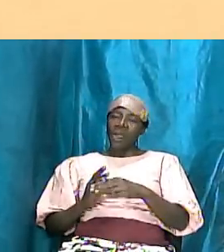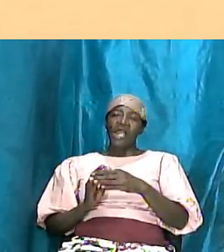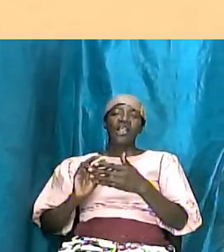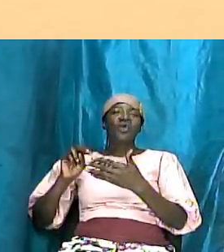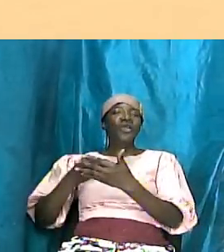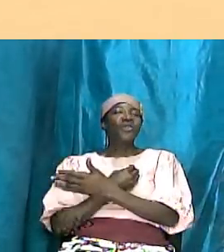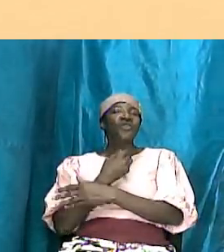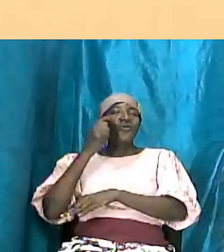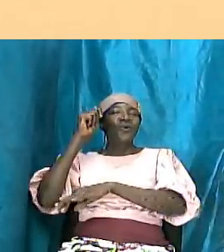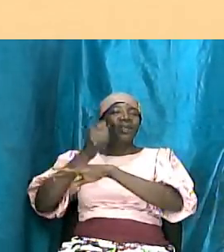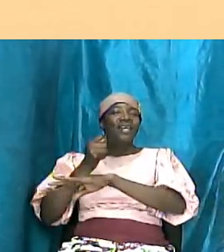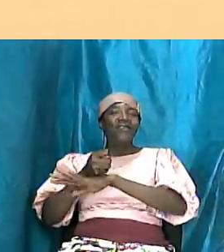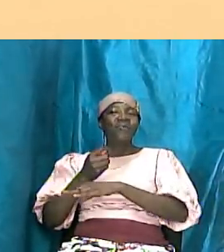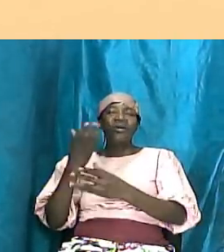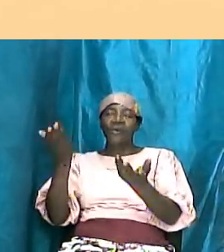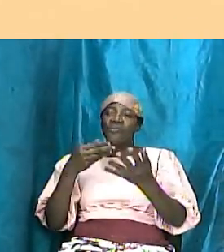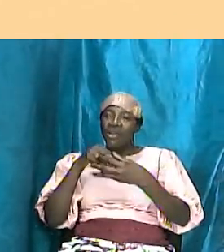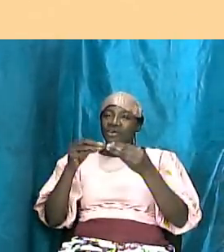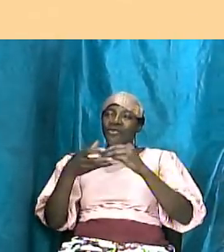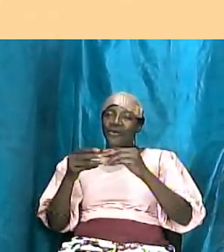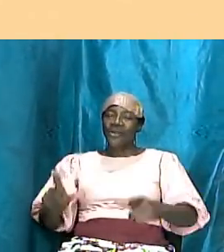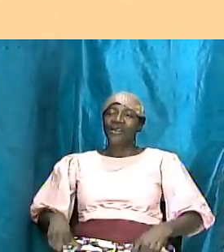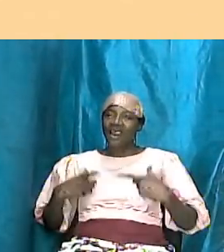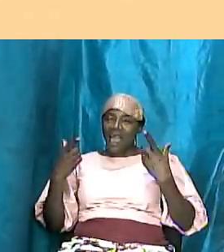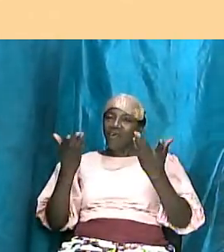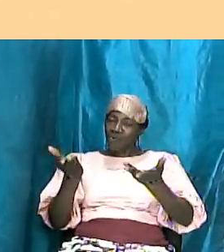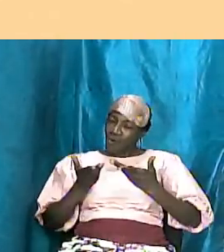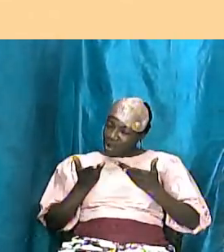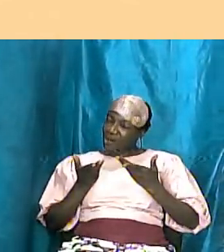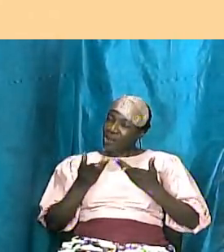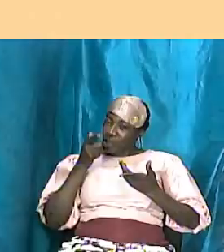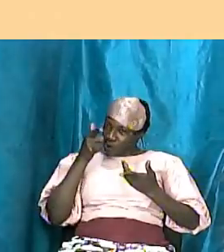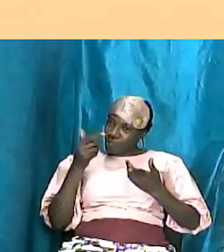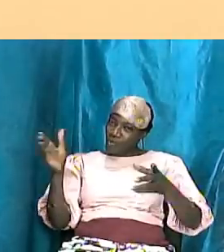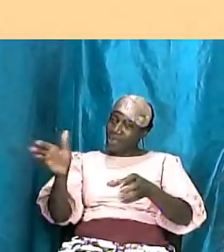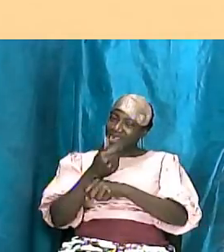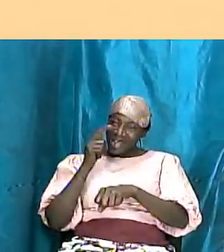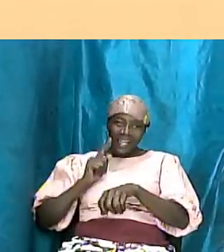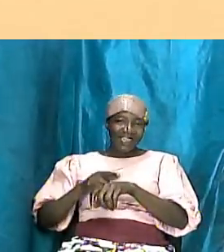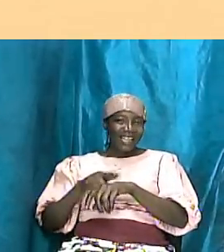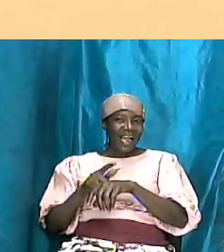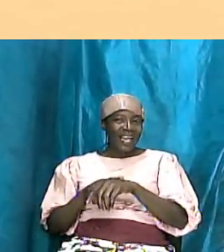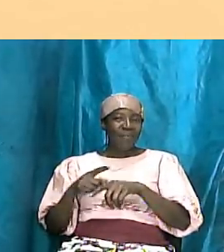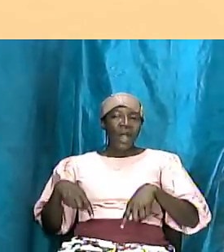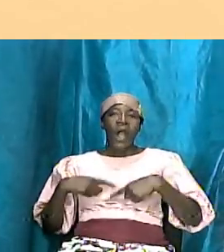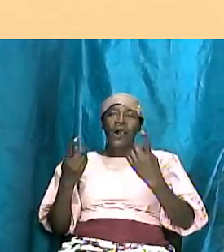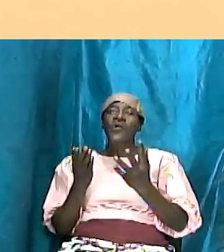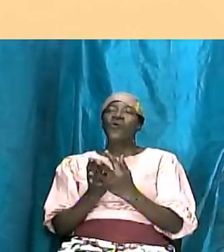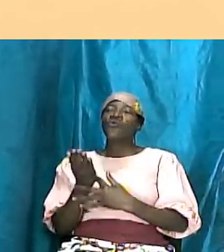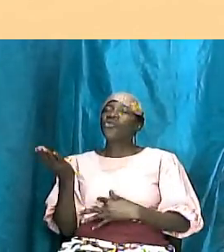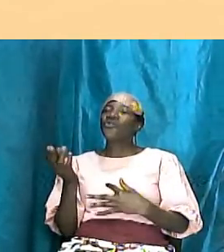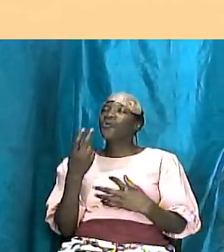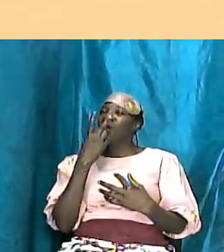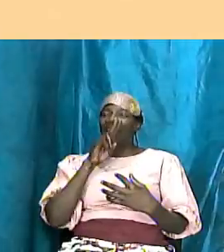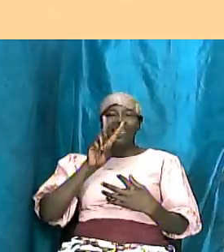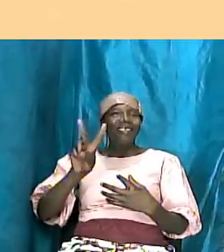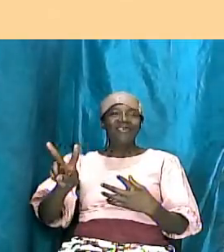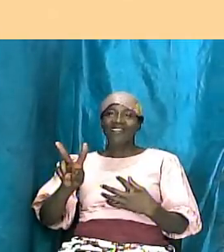to light in terms of what I am saying. But I want us to take time and let us go through and see